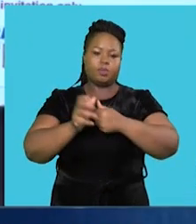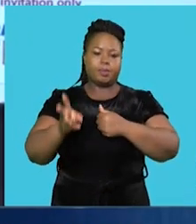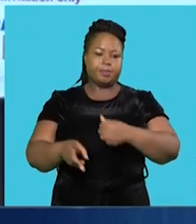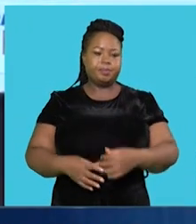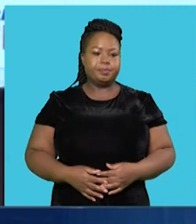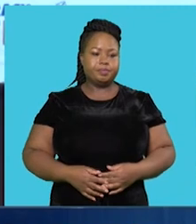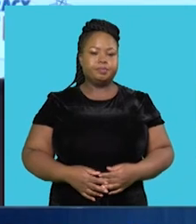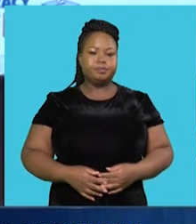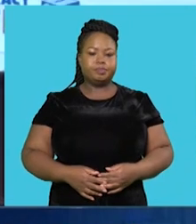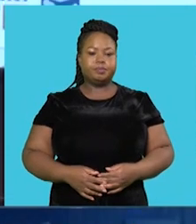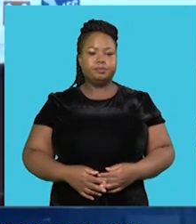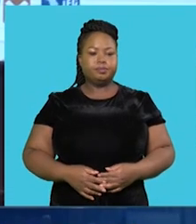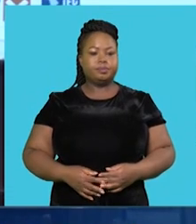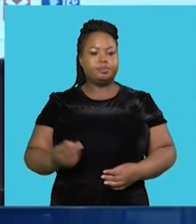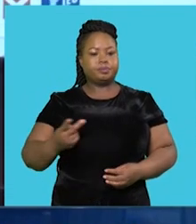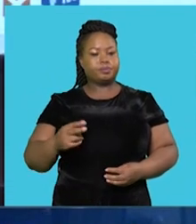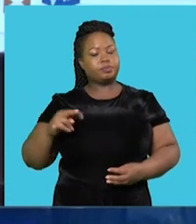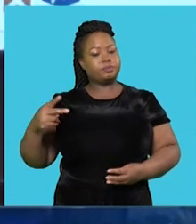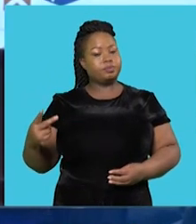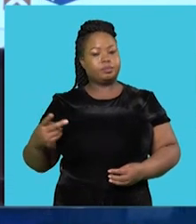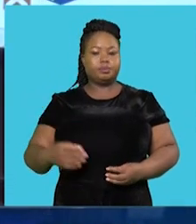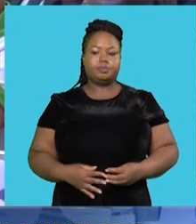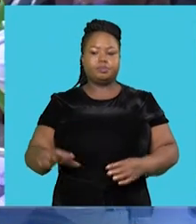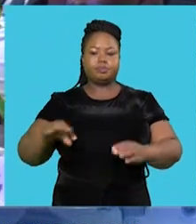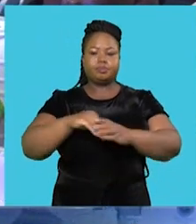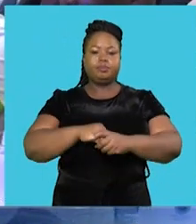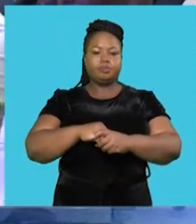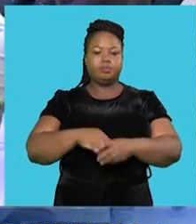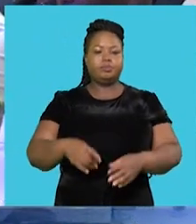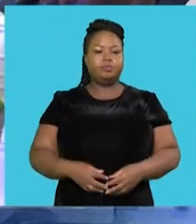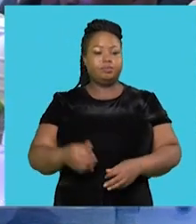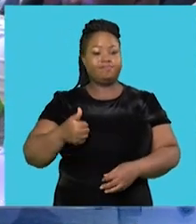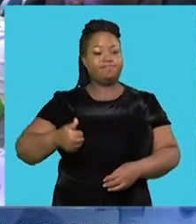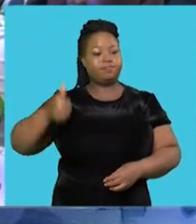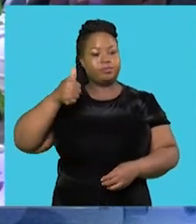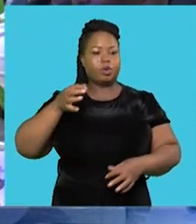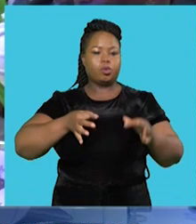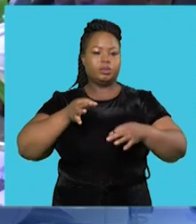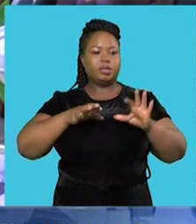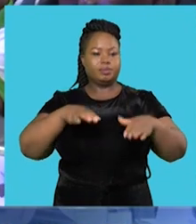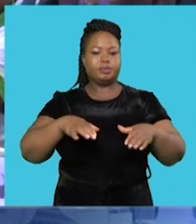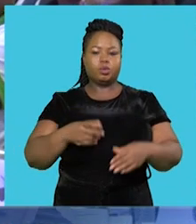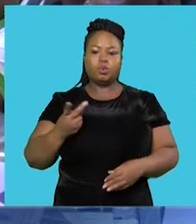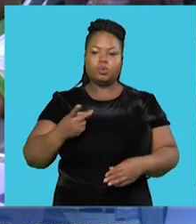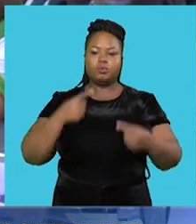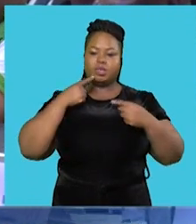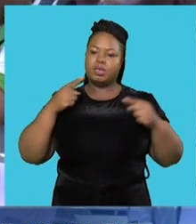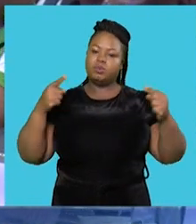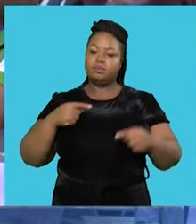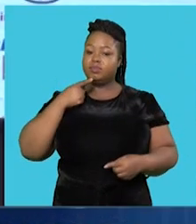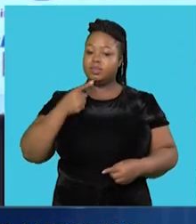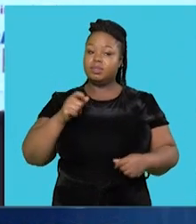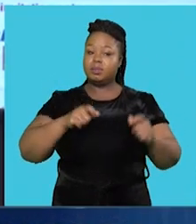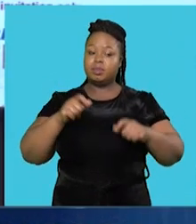parati kogu nye ukte kwa lalua kakulu mtimpi iskule spezulu sali ntangano siye samemeze la ugutike laabo